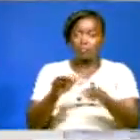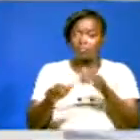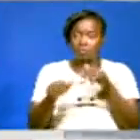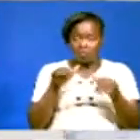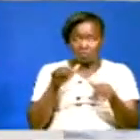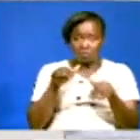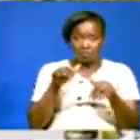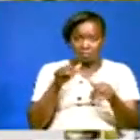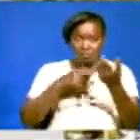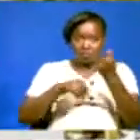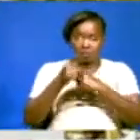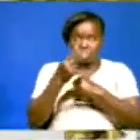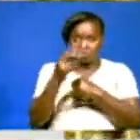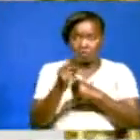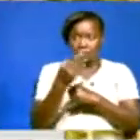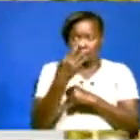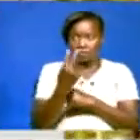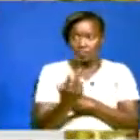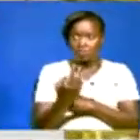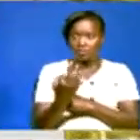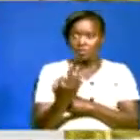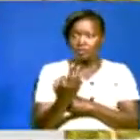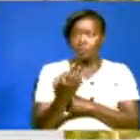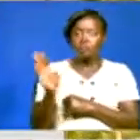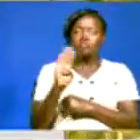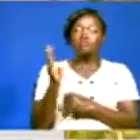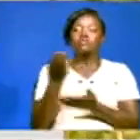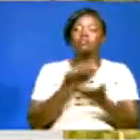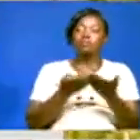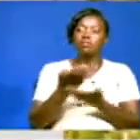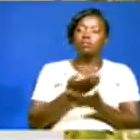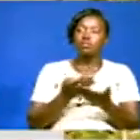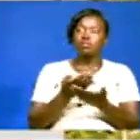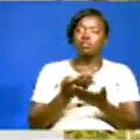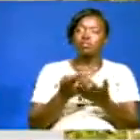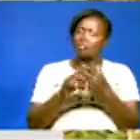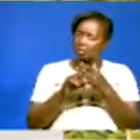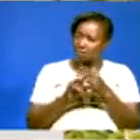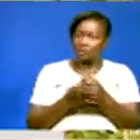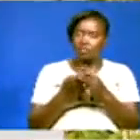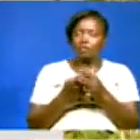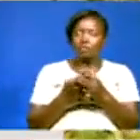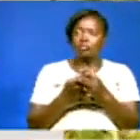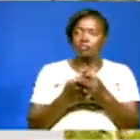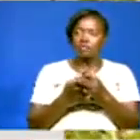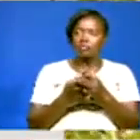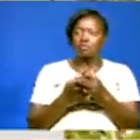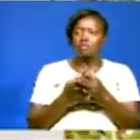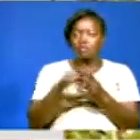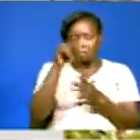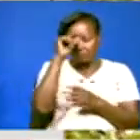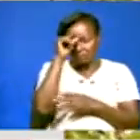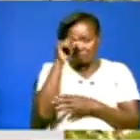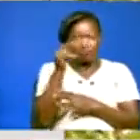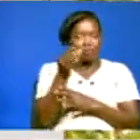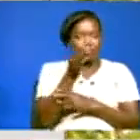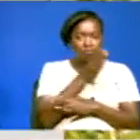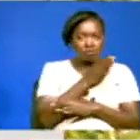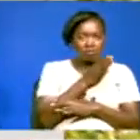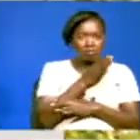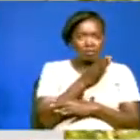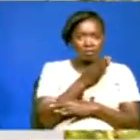in 2023. Hii mambo ya blue economy tulianza tukiwa katika ile serikali ulikuwa